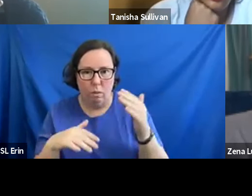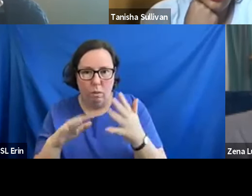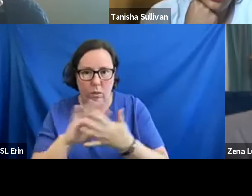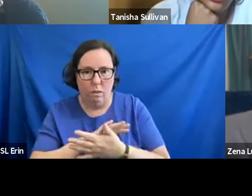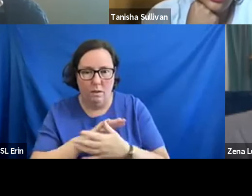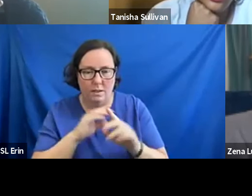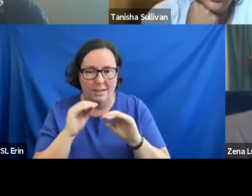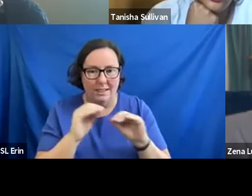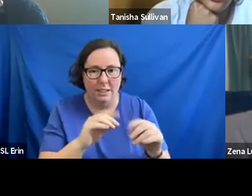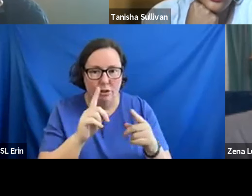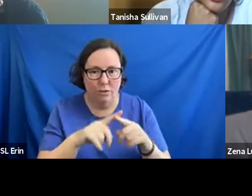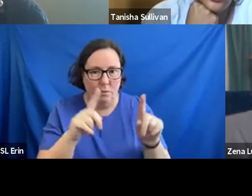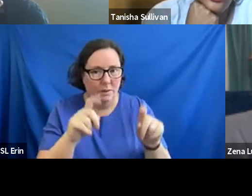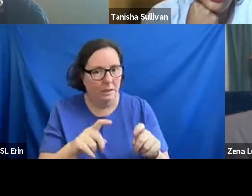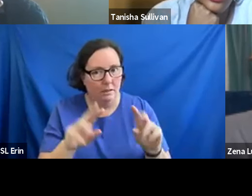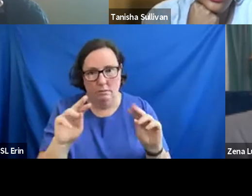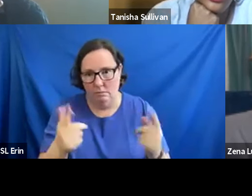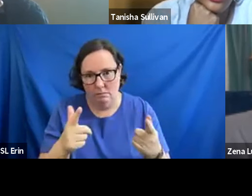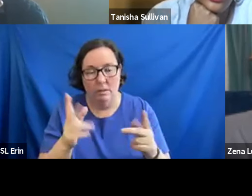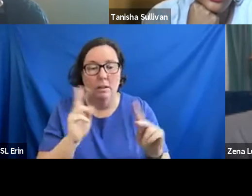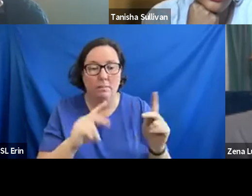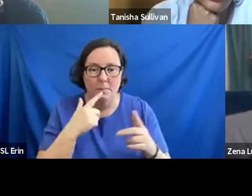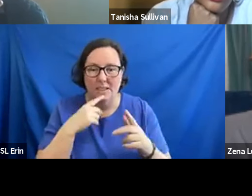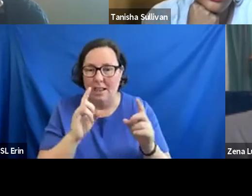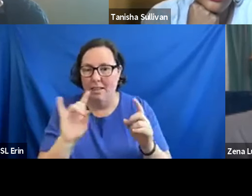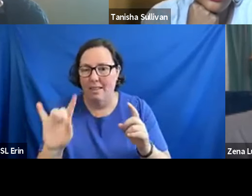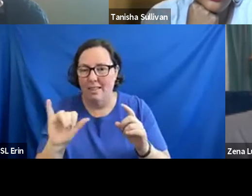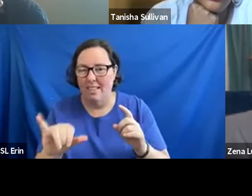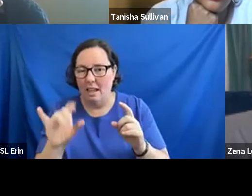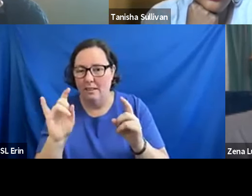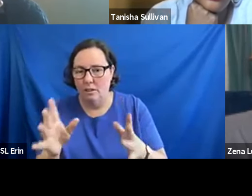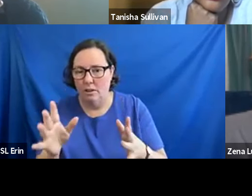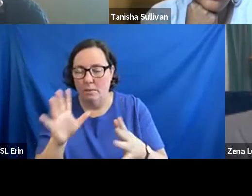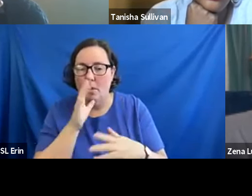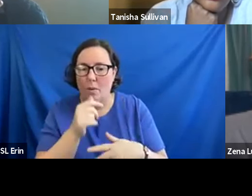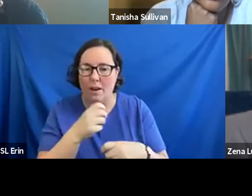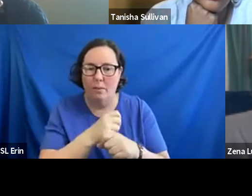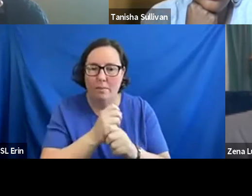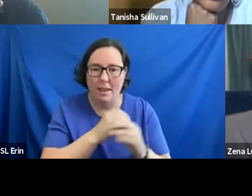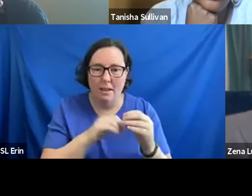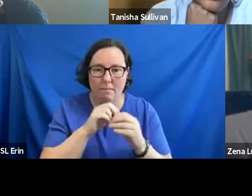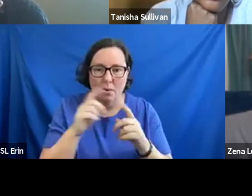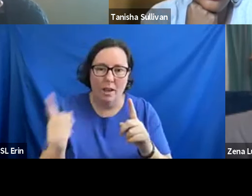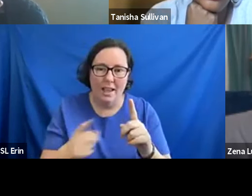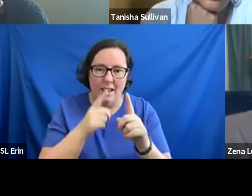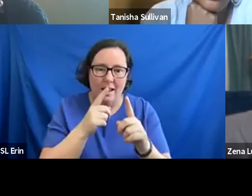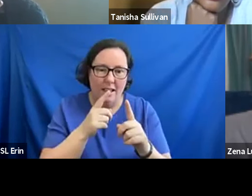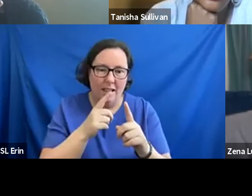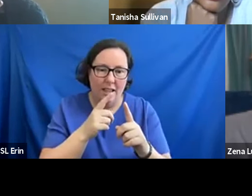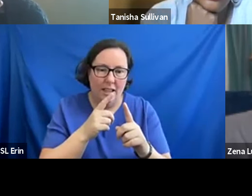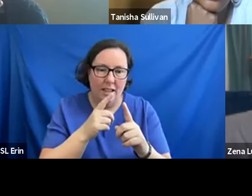to the test. So people said, that's horrible. Let's make more ambitious tests